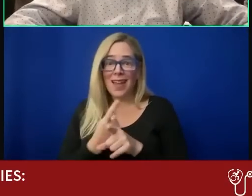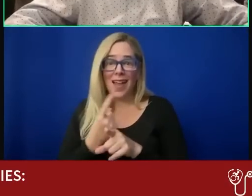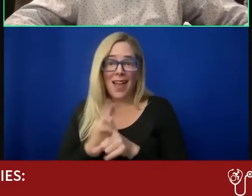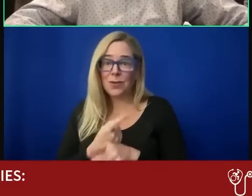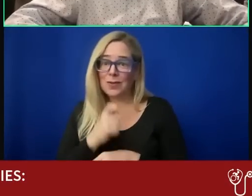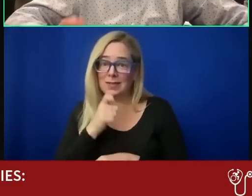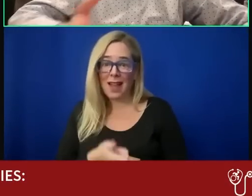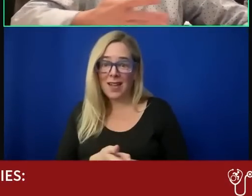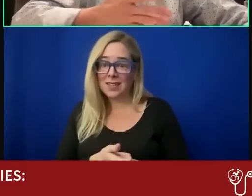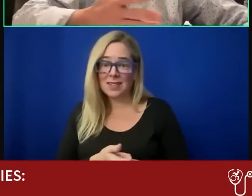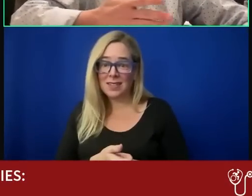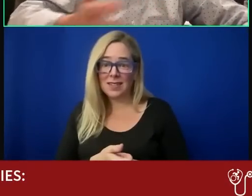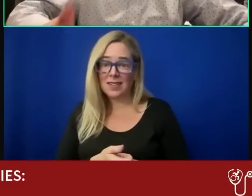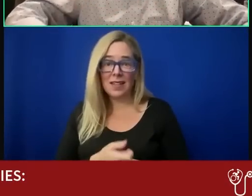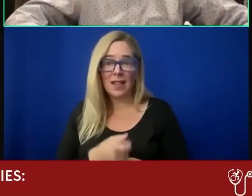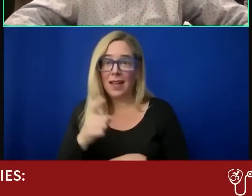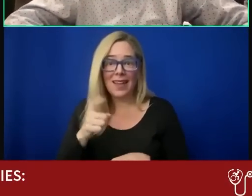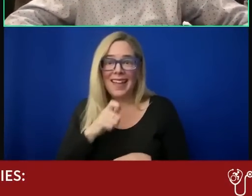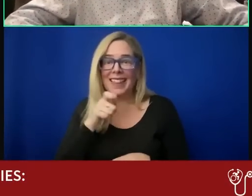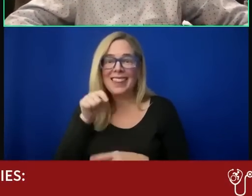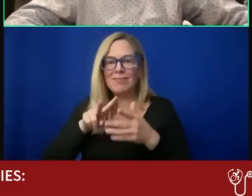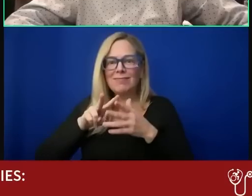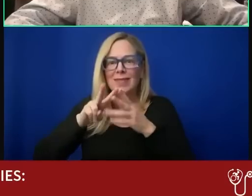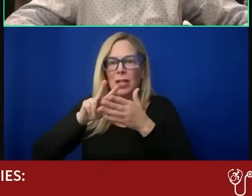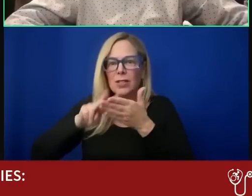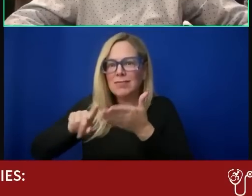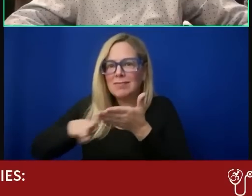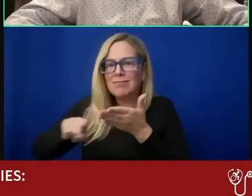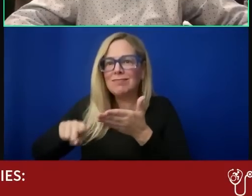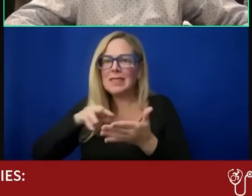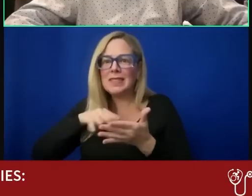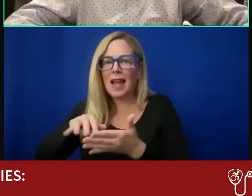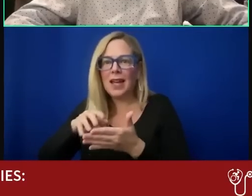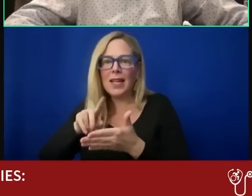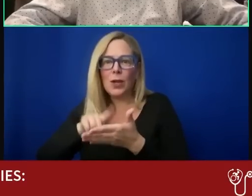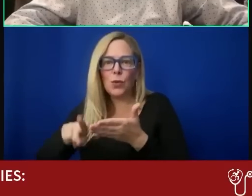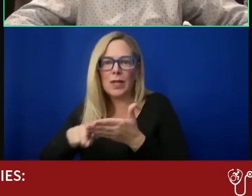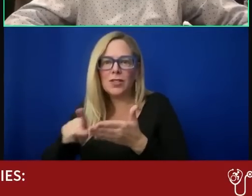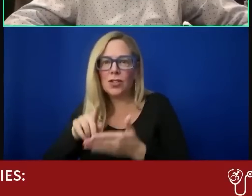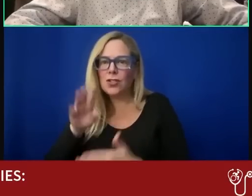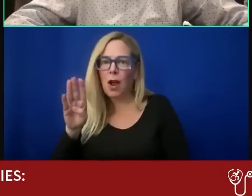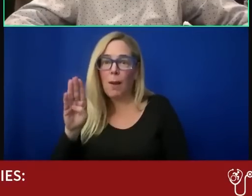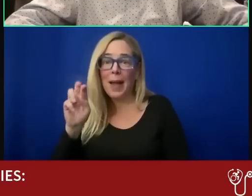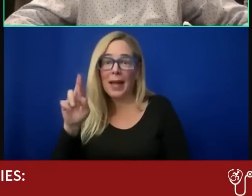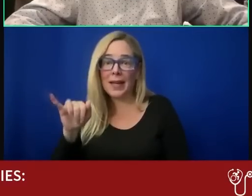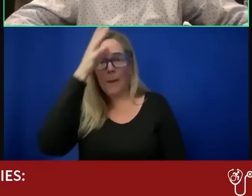calculations because they're so binary. They're either male or female. So in that process, I then cold